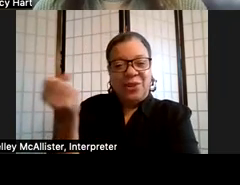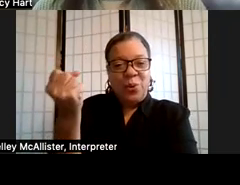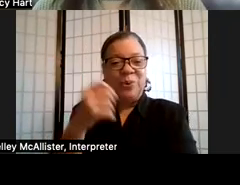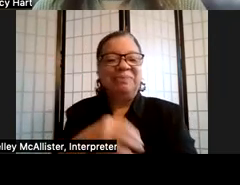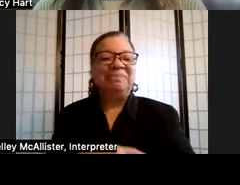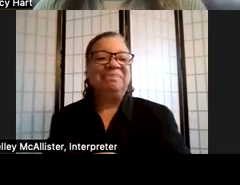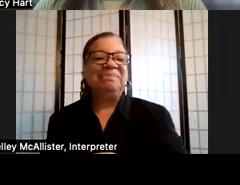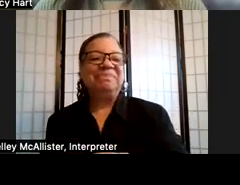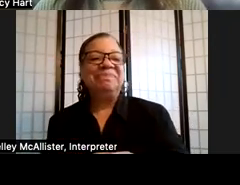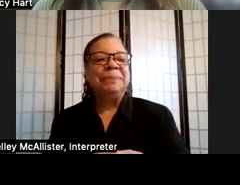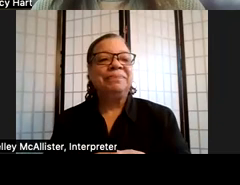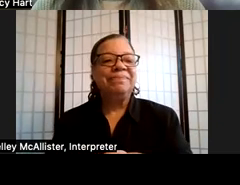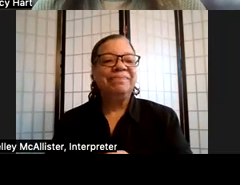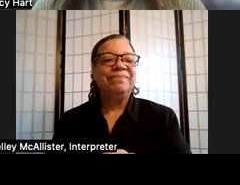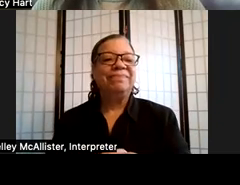slide.